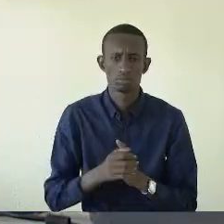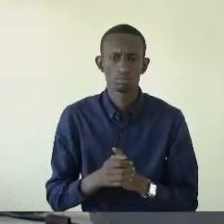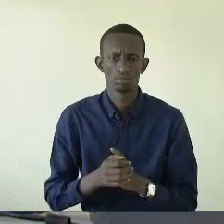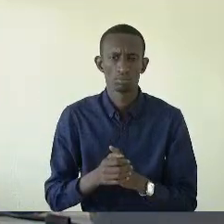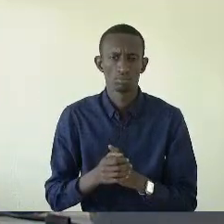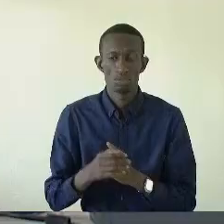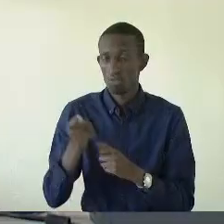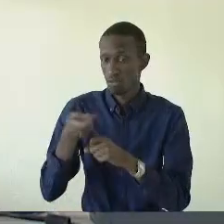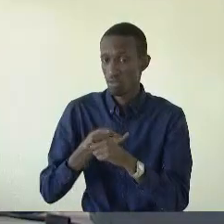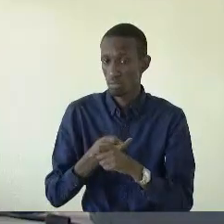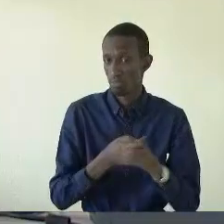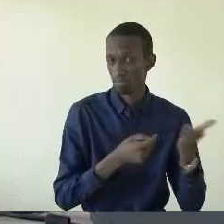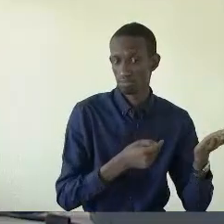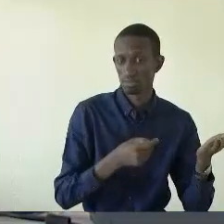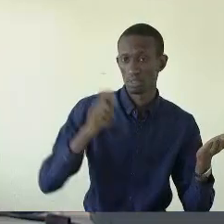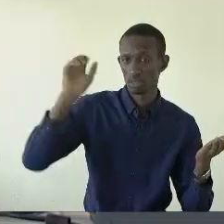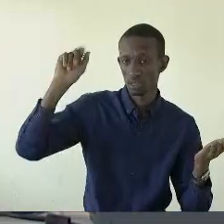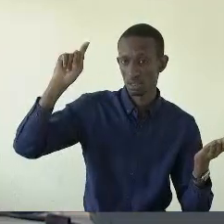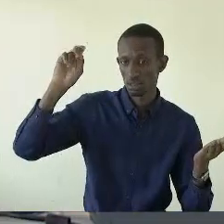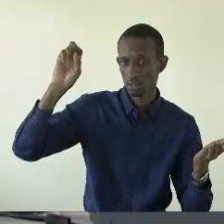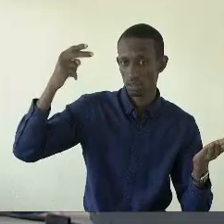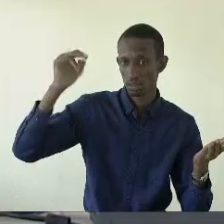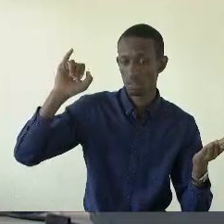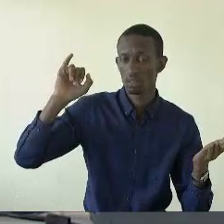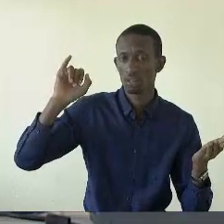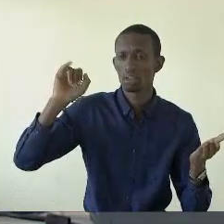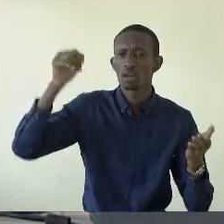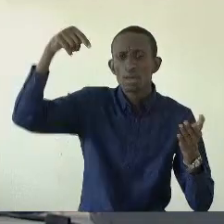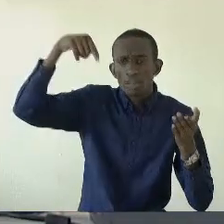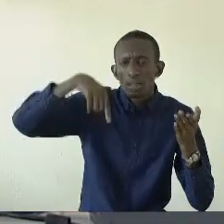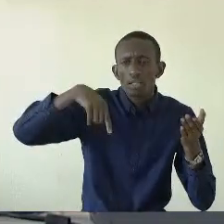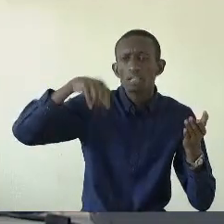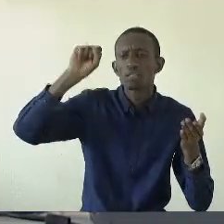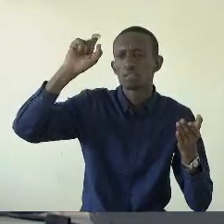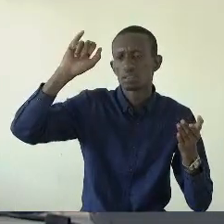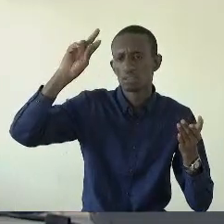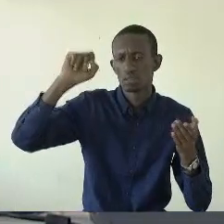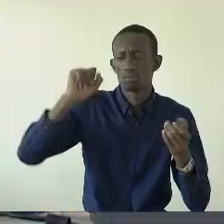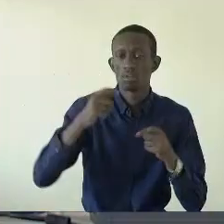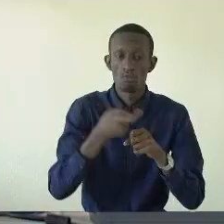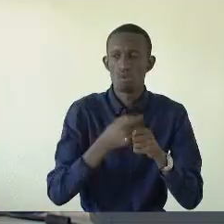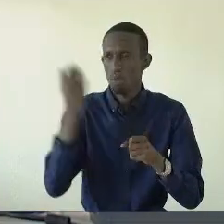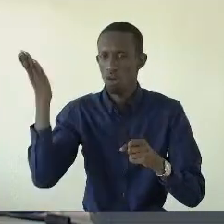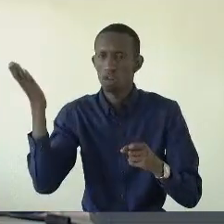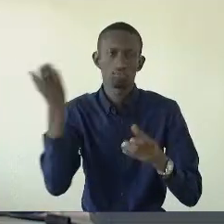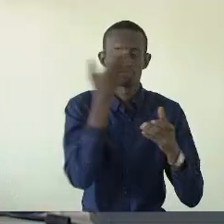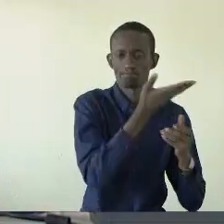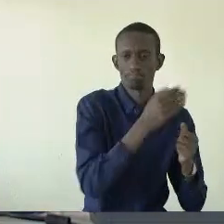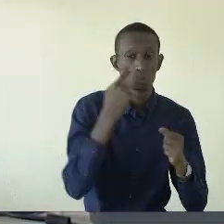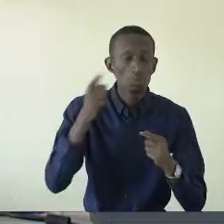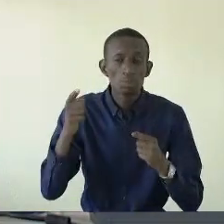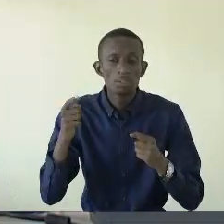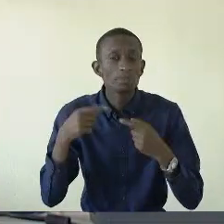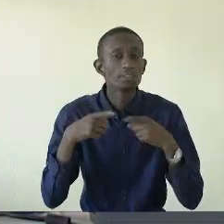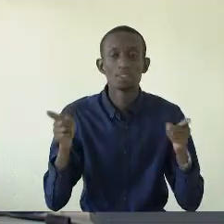to the stigma of one flower. One flower. You see how they are different. Let